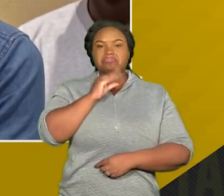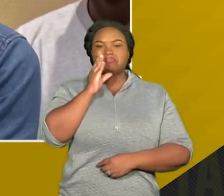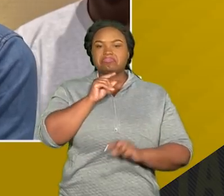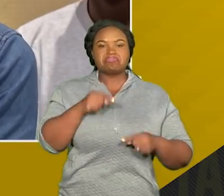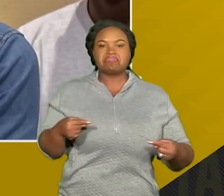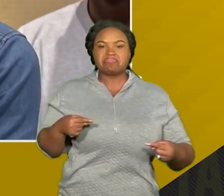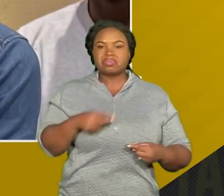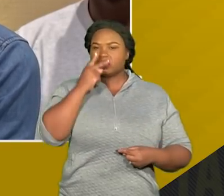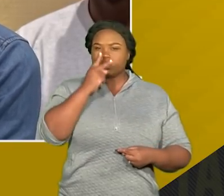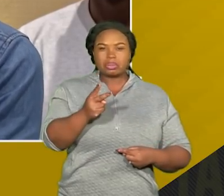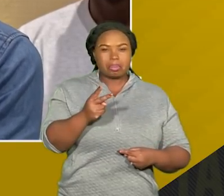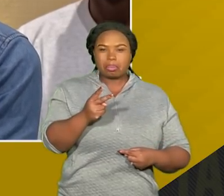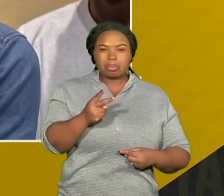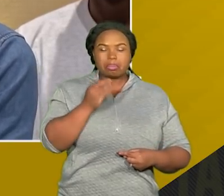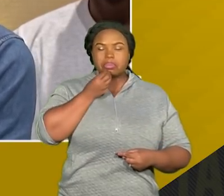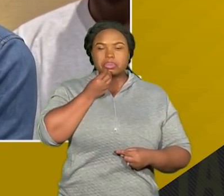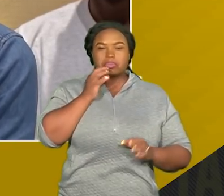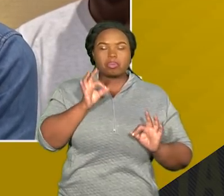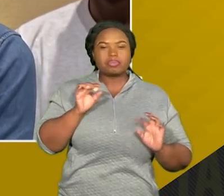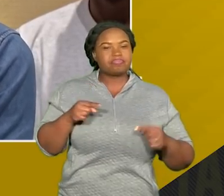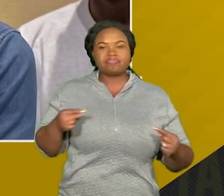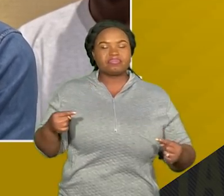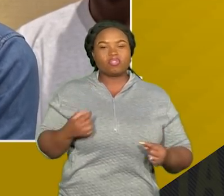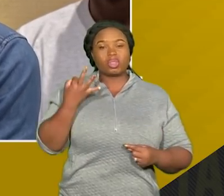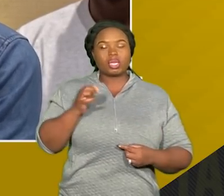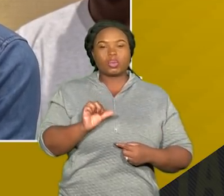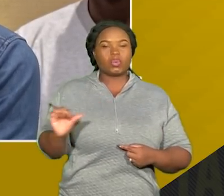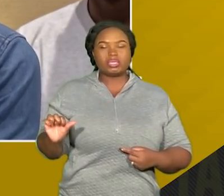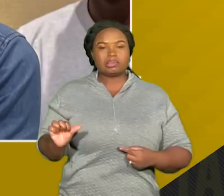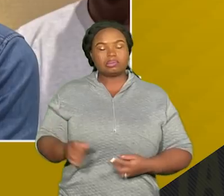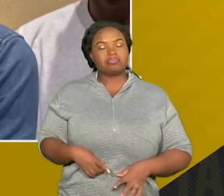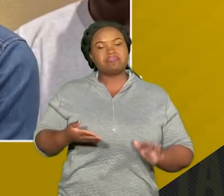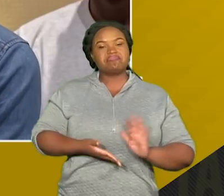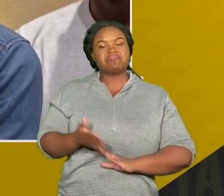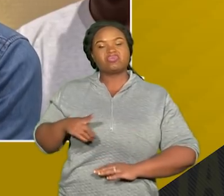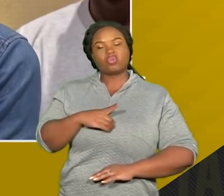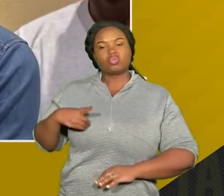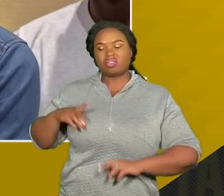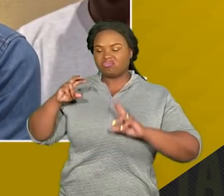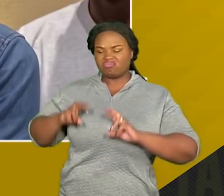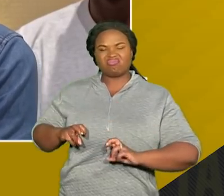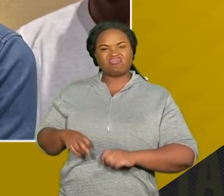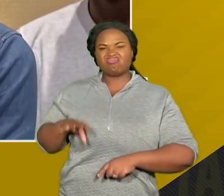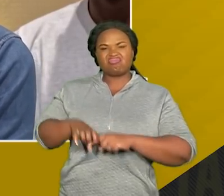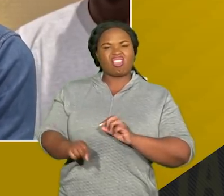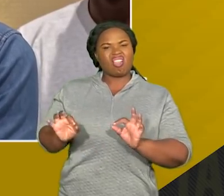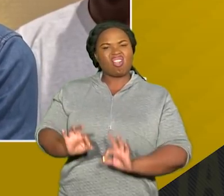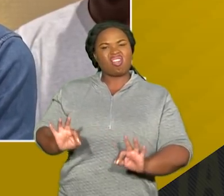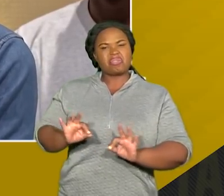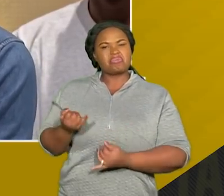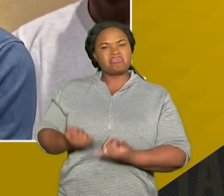eat properly. That happened for about 3 weeks. Went to the doctor, couldn't see anything wrong with